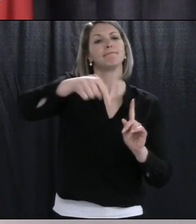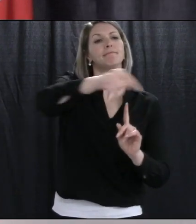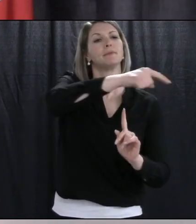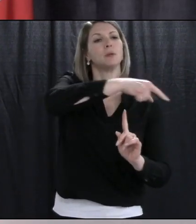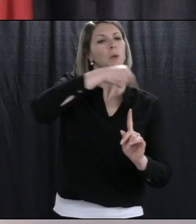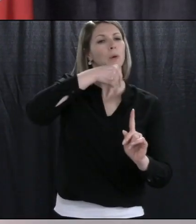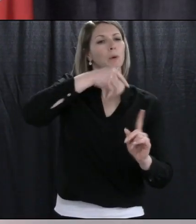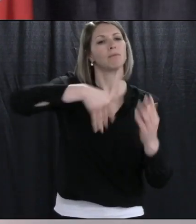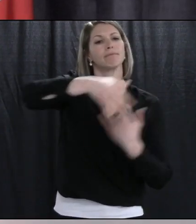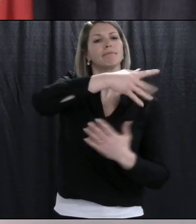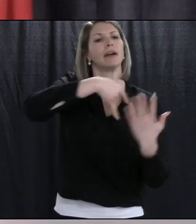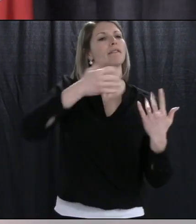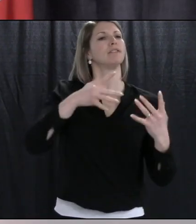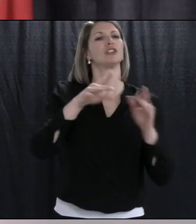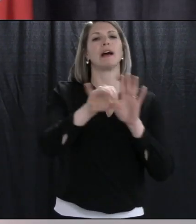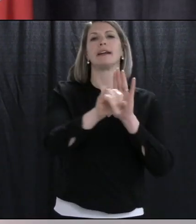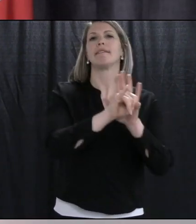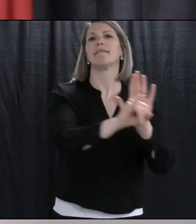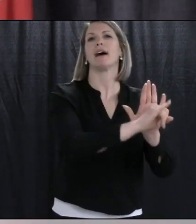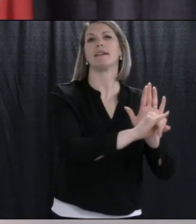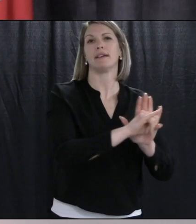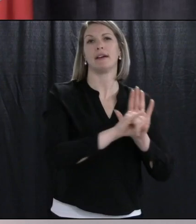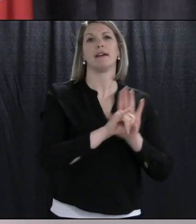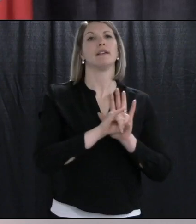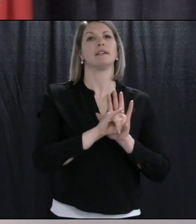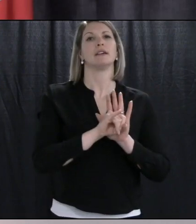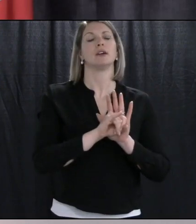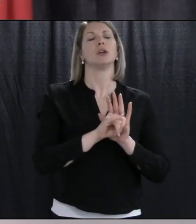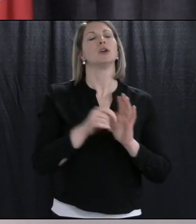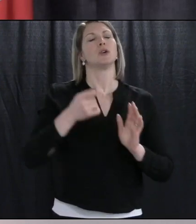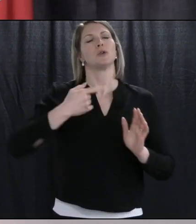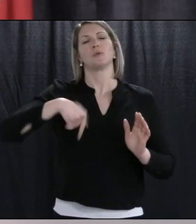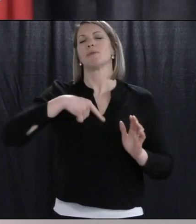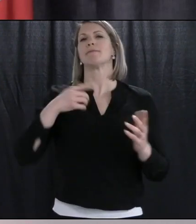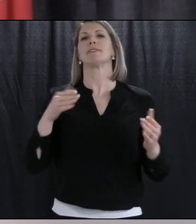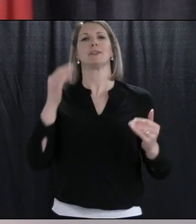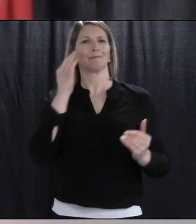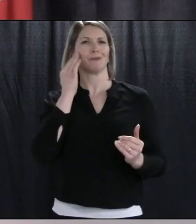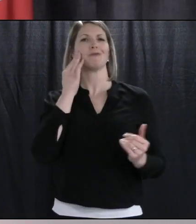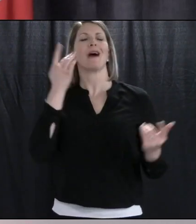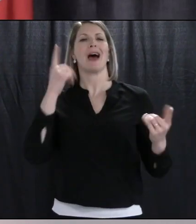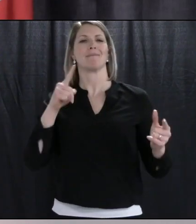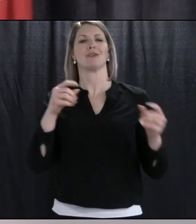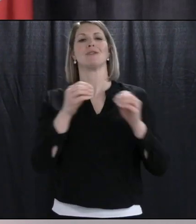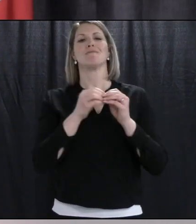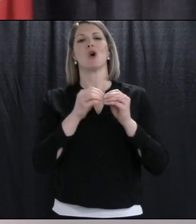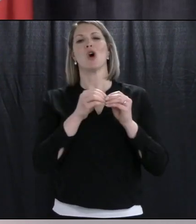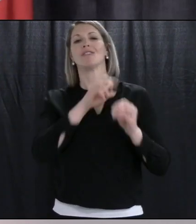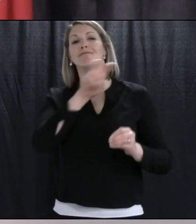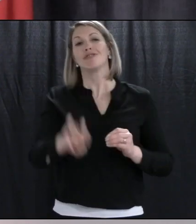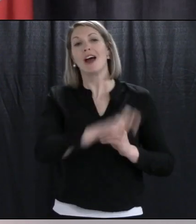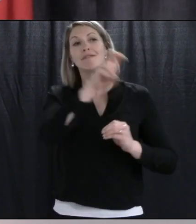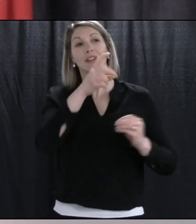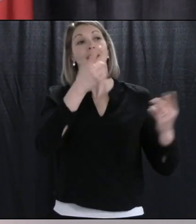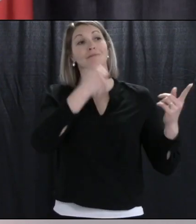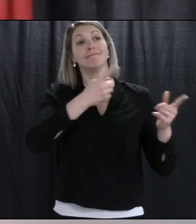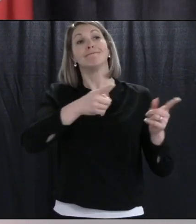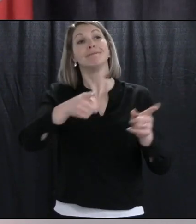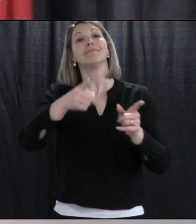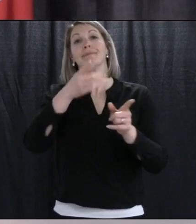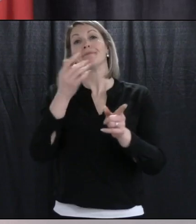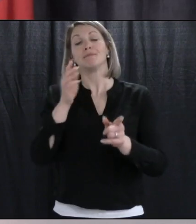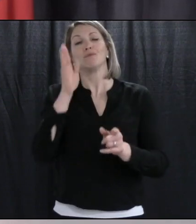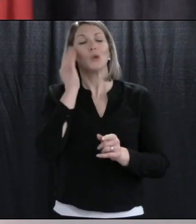are self-isolating. This is not unexpected. We know that with international travel patterns and the spread of